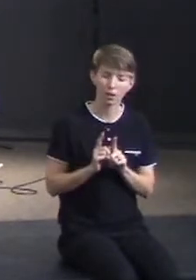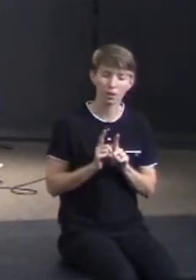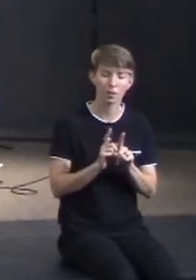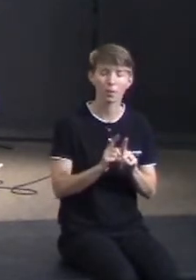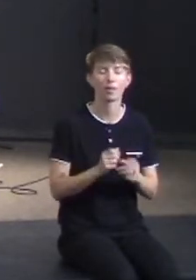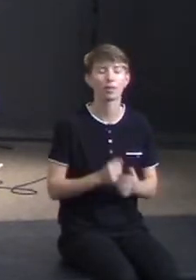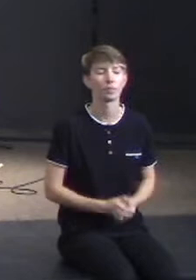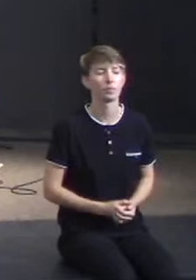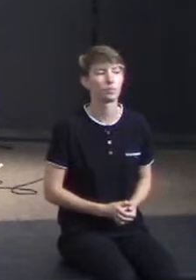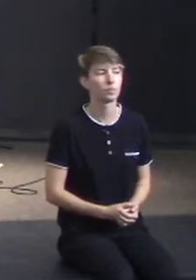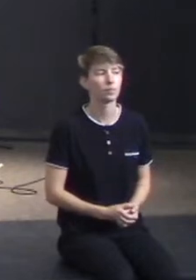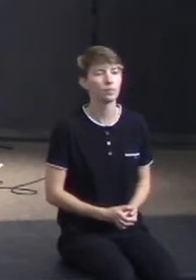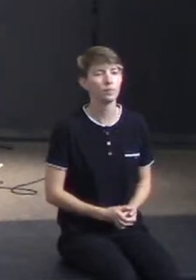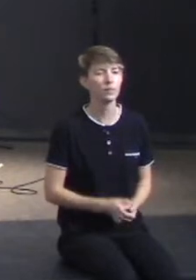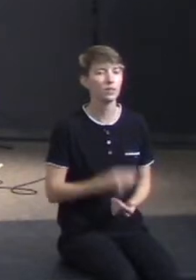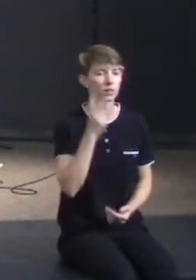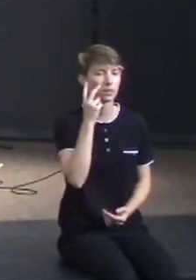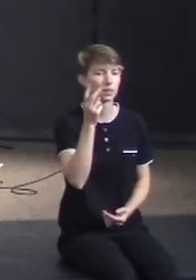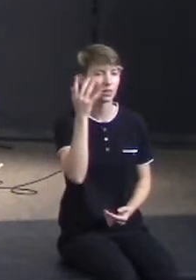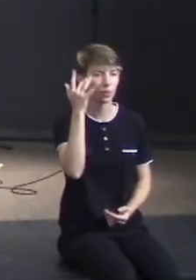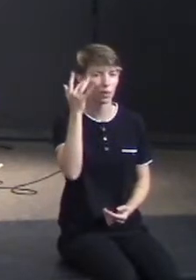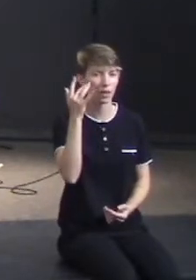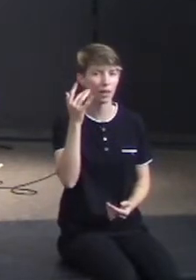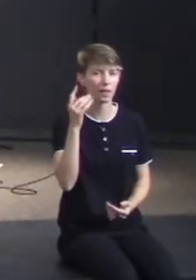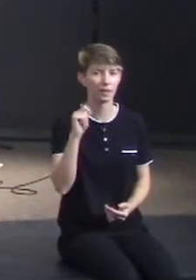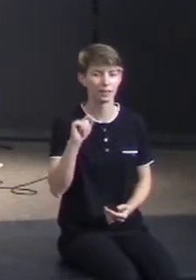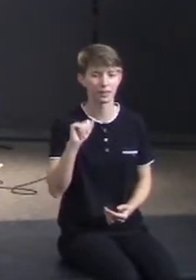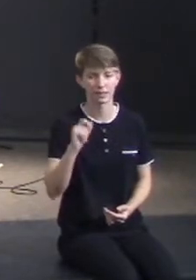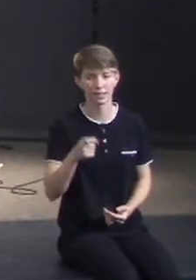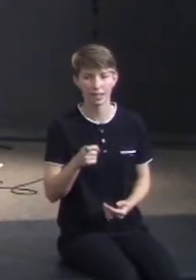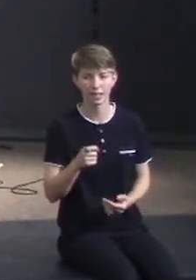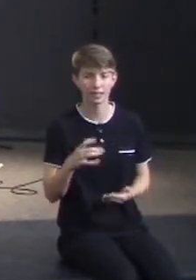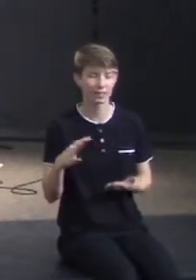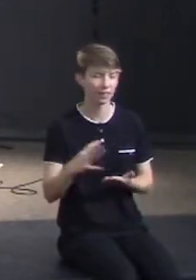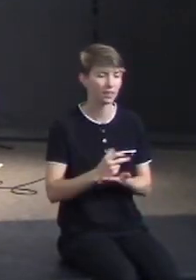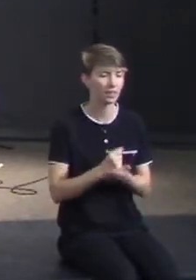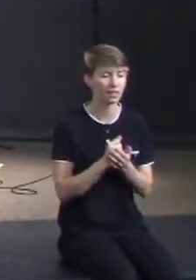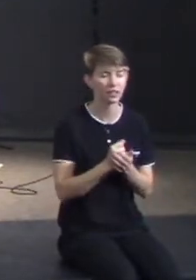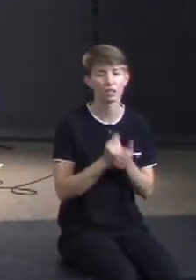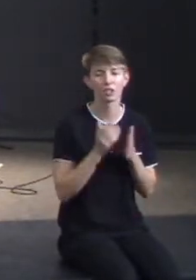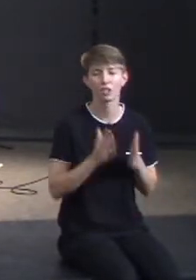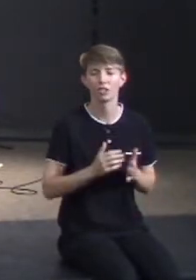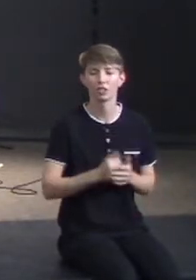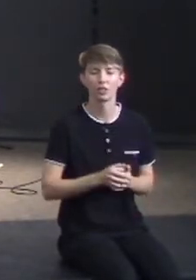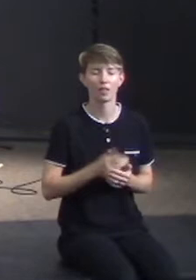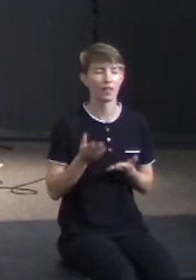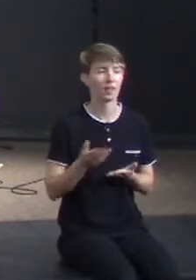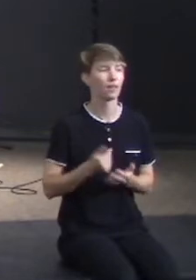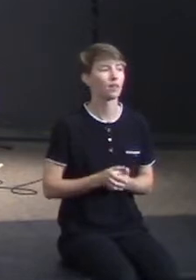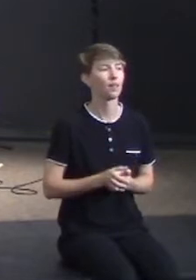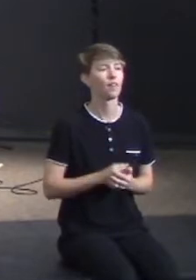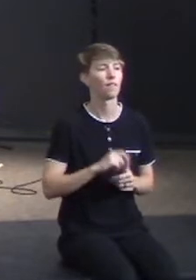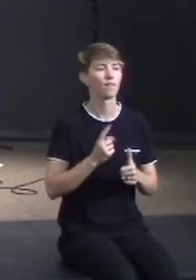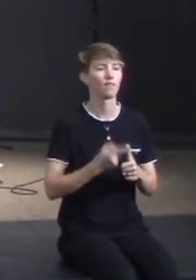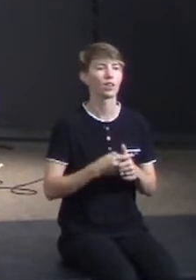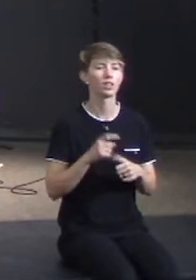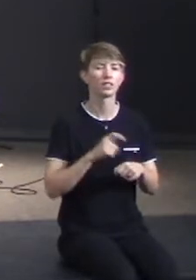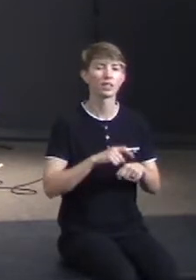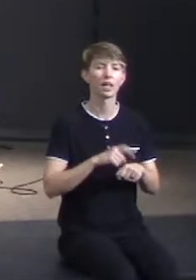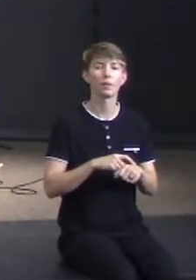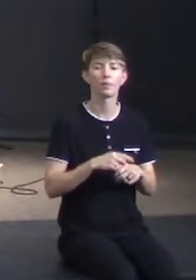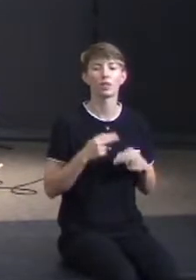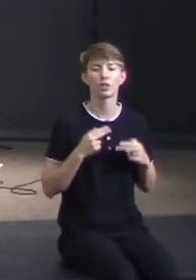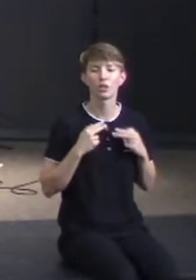Do you see why the tax collectors might be there? Because for the first time in human history, someone